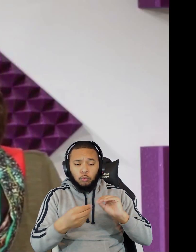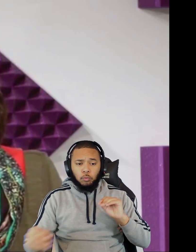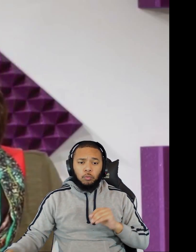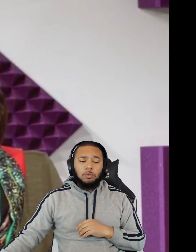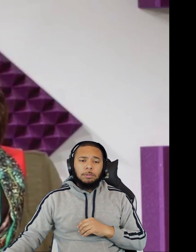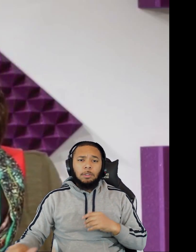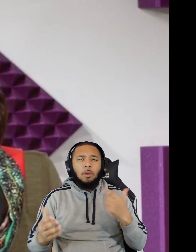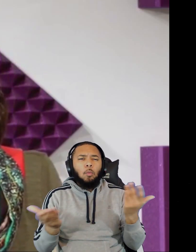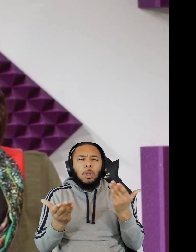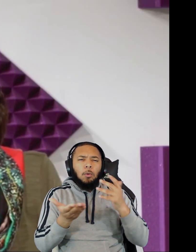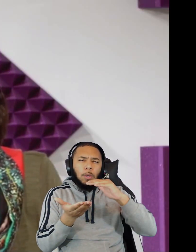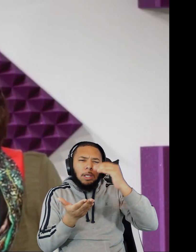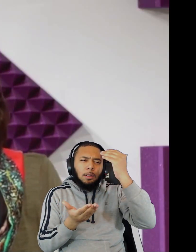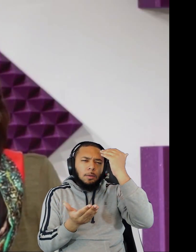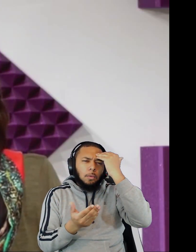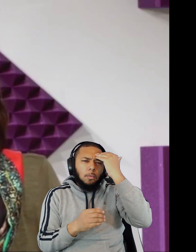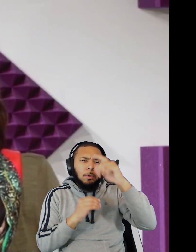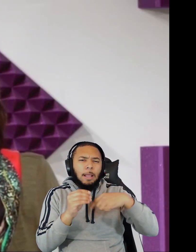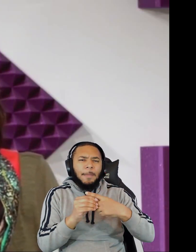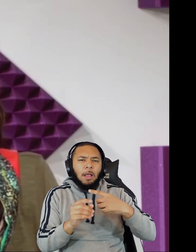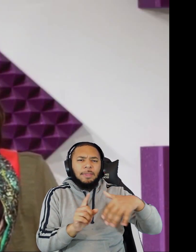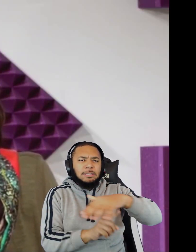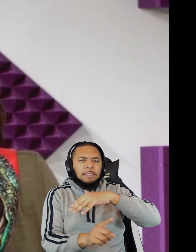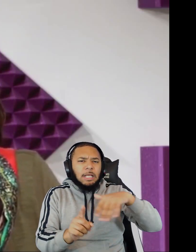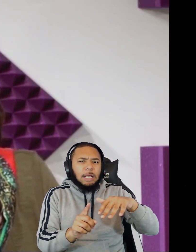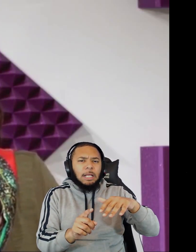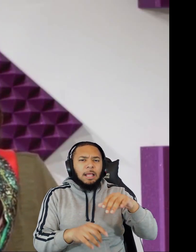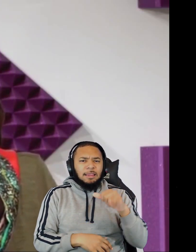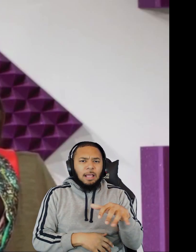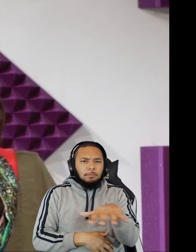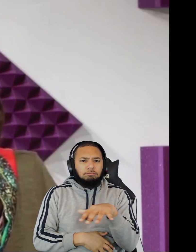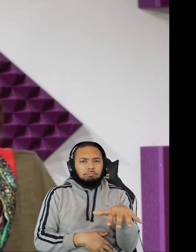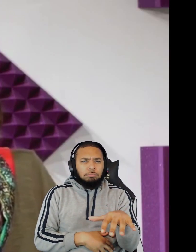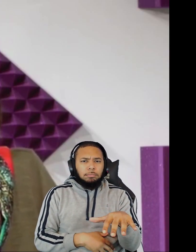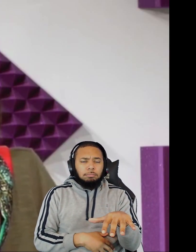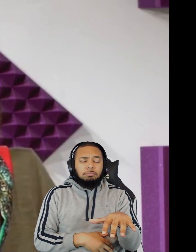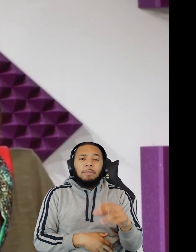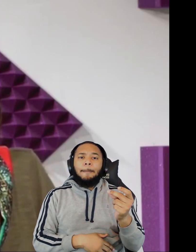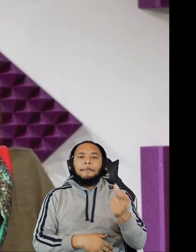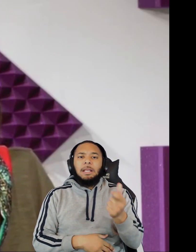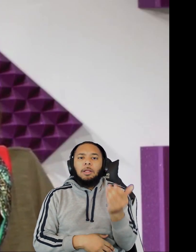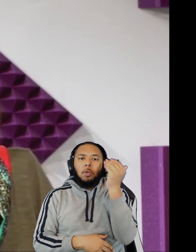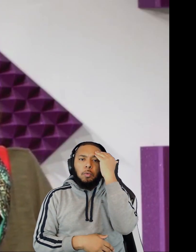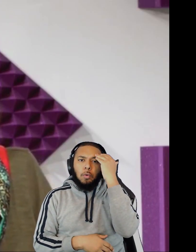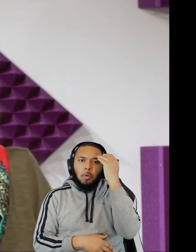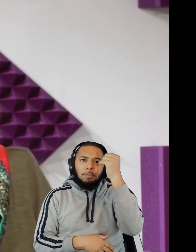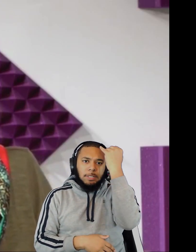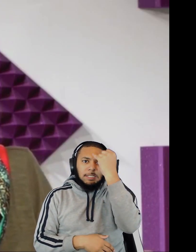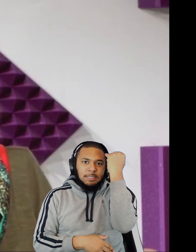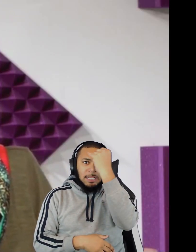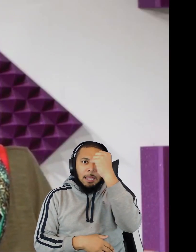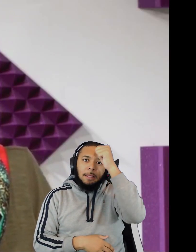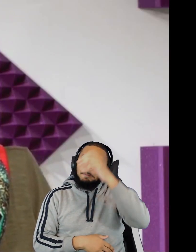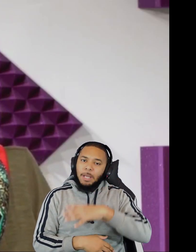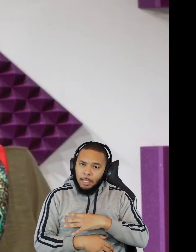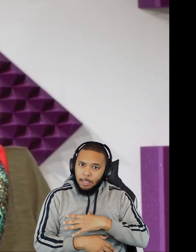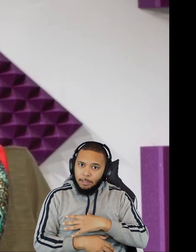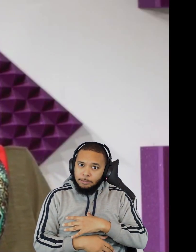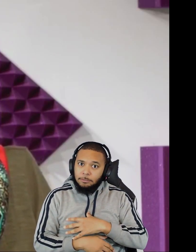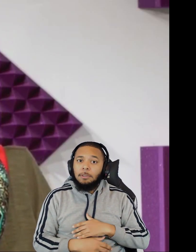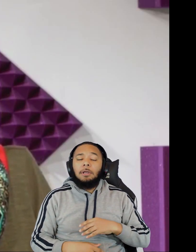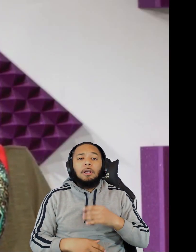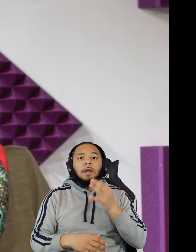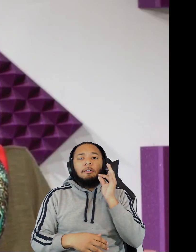do we know about the setting? What do we know about the place? Right off the bat, we have an Italian kept a fruit stand on a